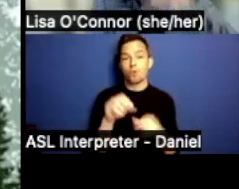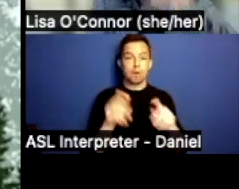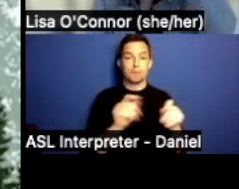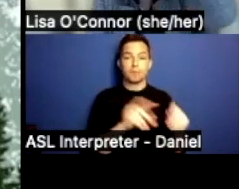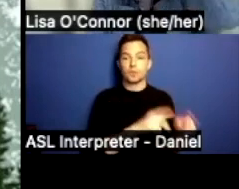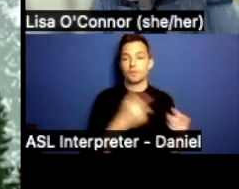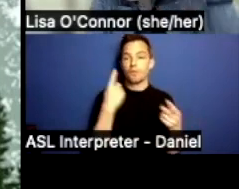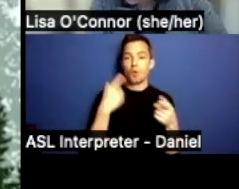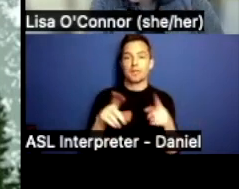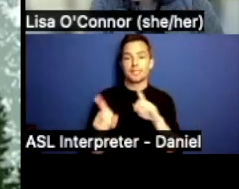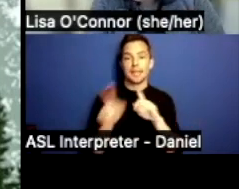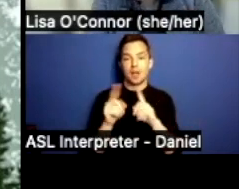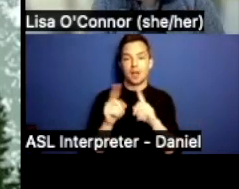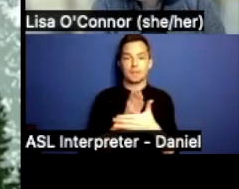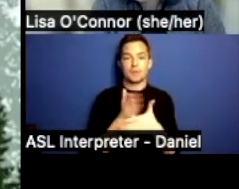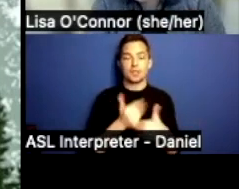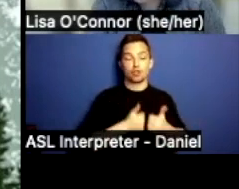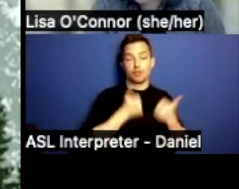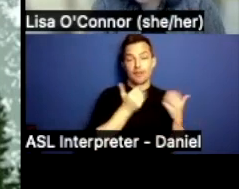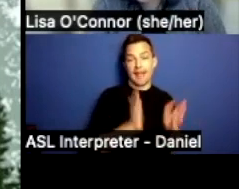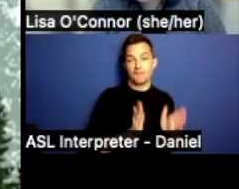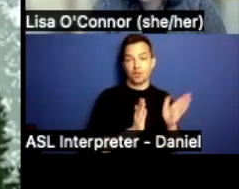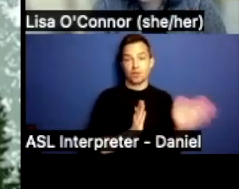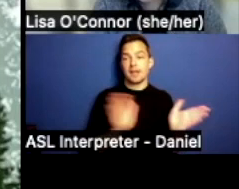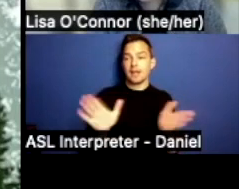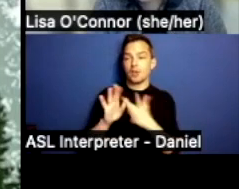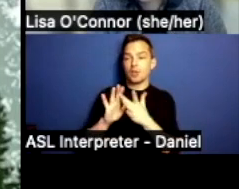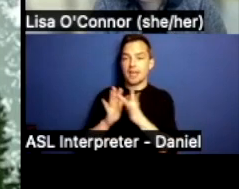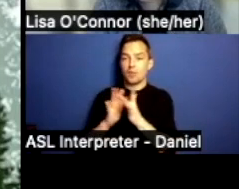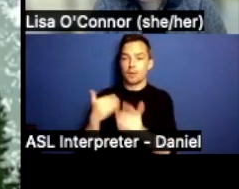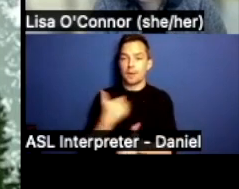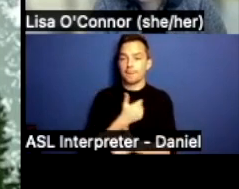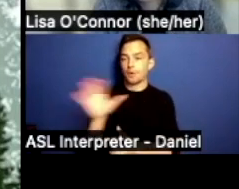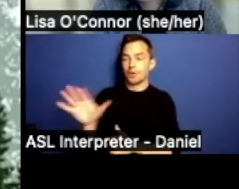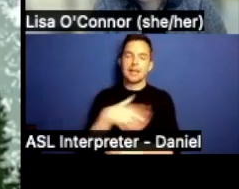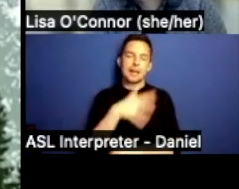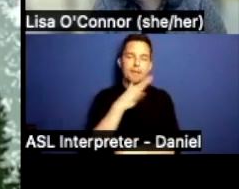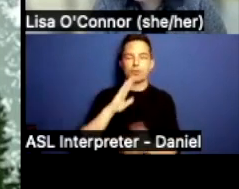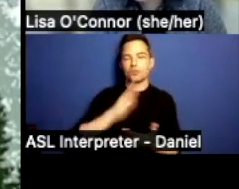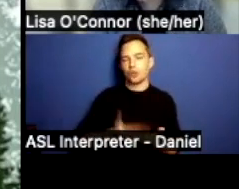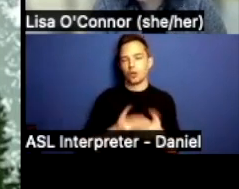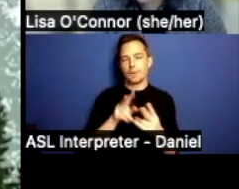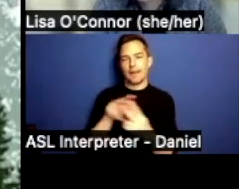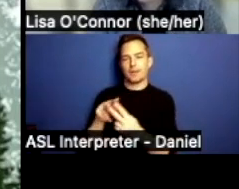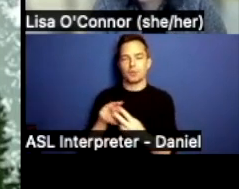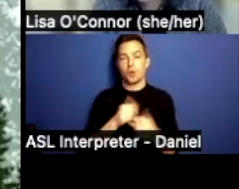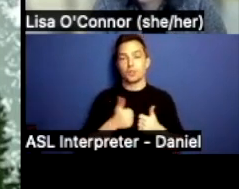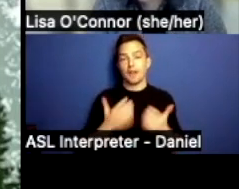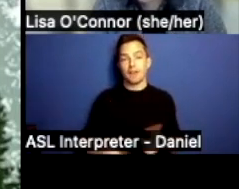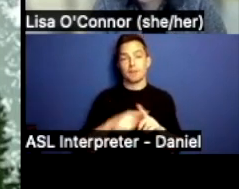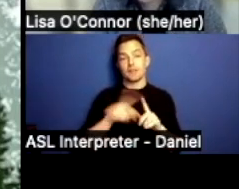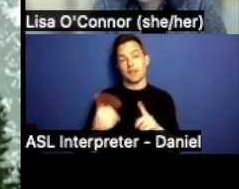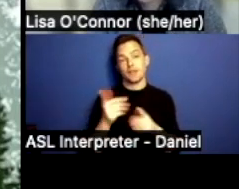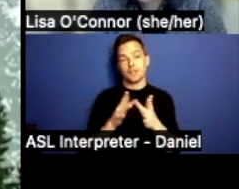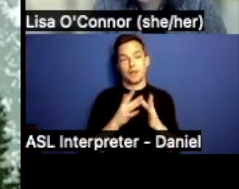for dialogue between survivors and their network members, like mother and daughter pairs or survivor plus other network